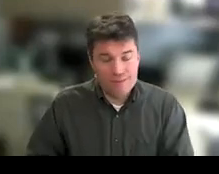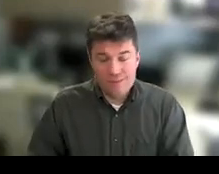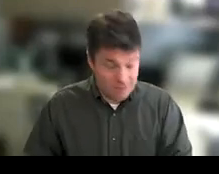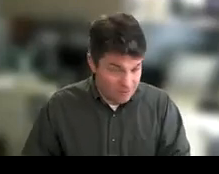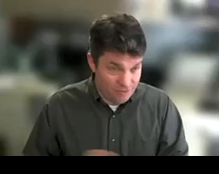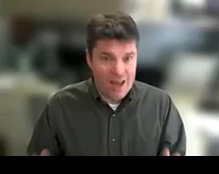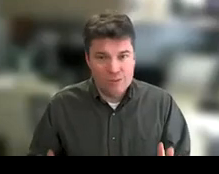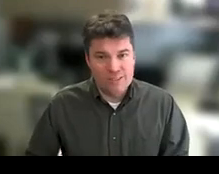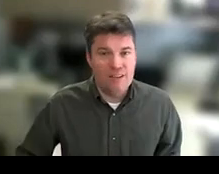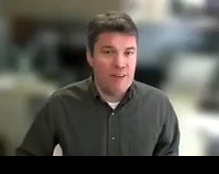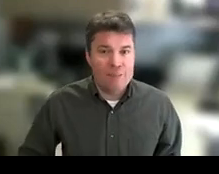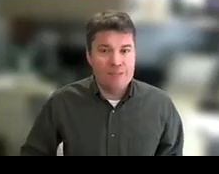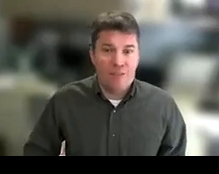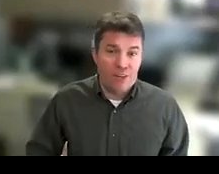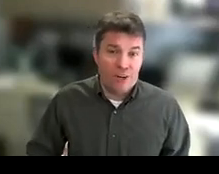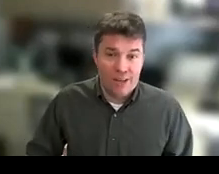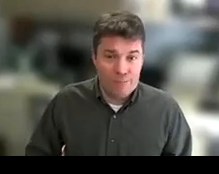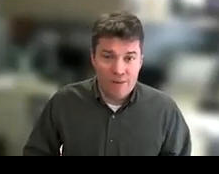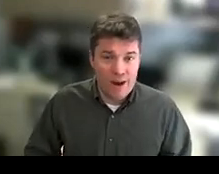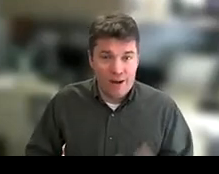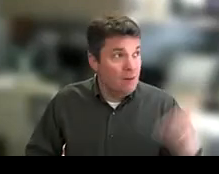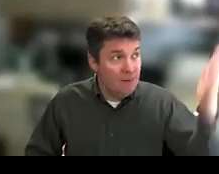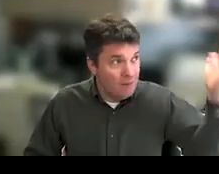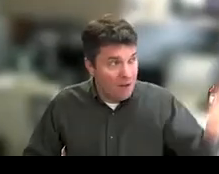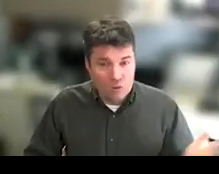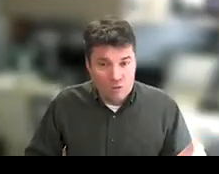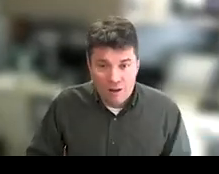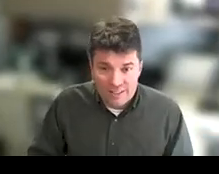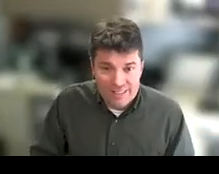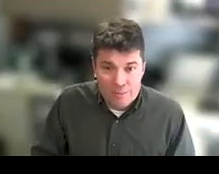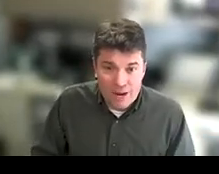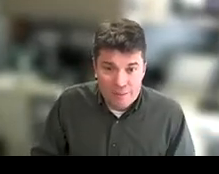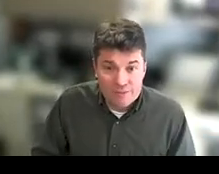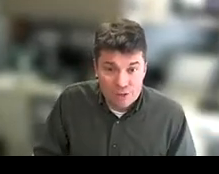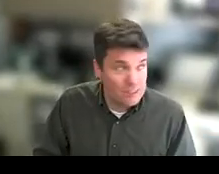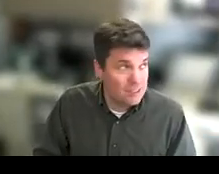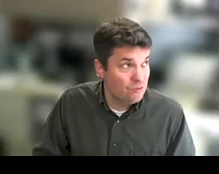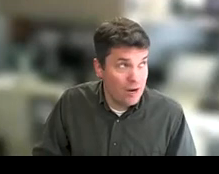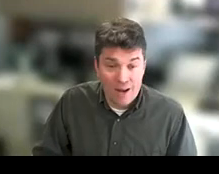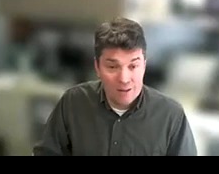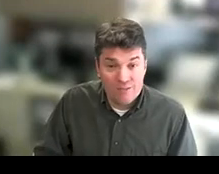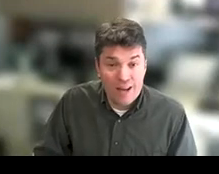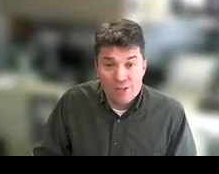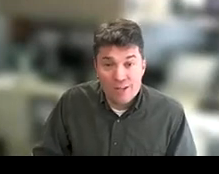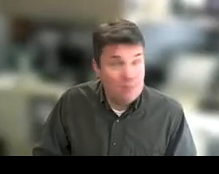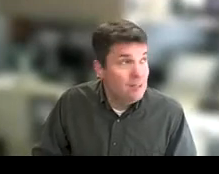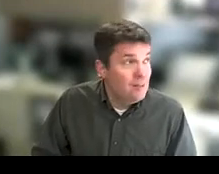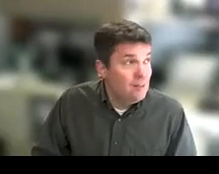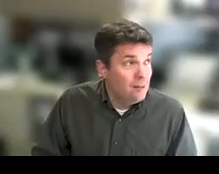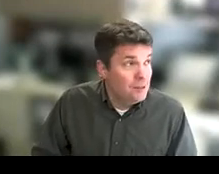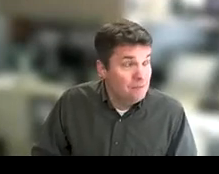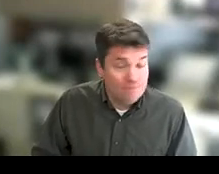There's thousands of apps out there that provide almost all of the same type of services, right down to the